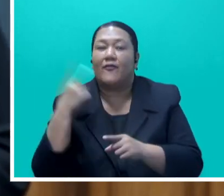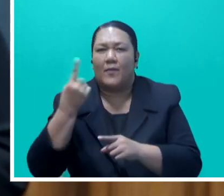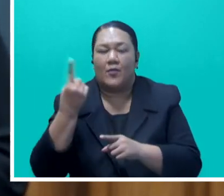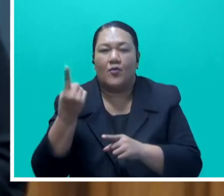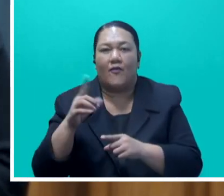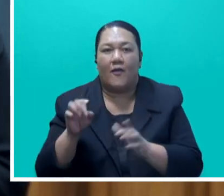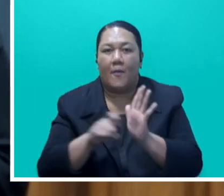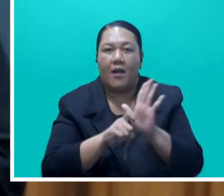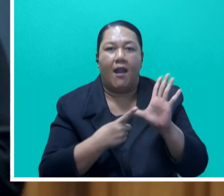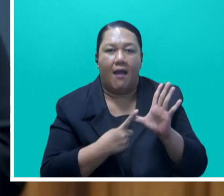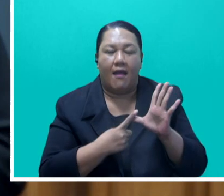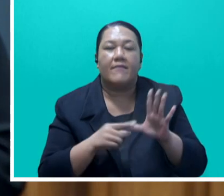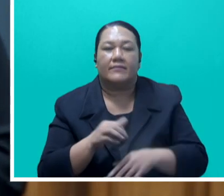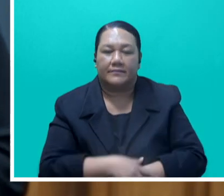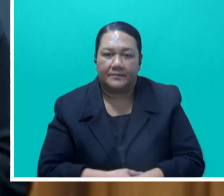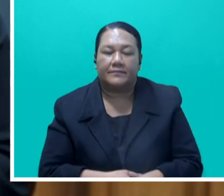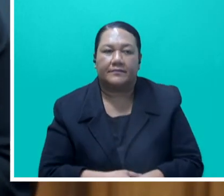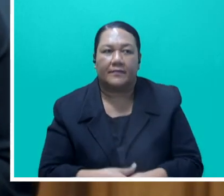me to thank them, Mr. Speaker, sir.